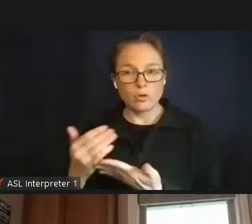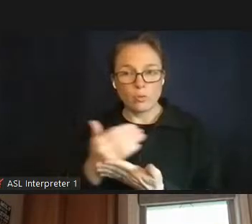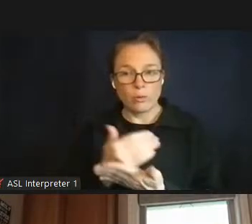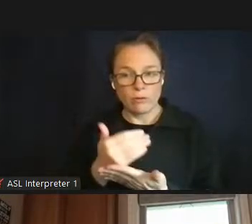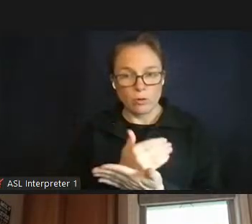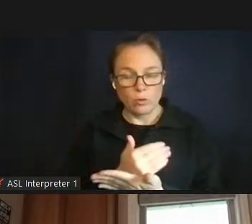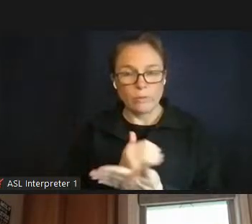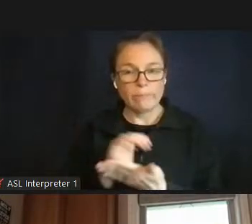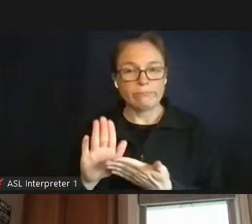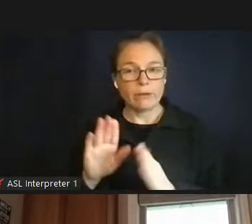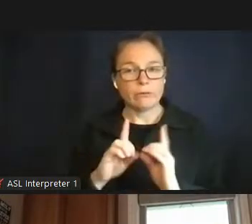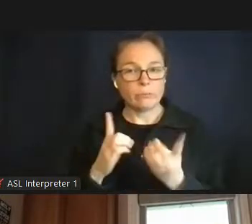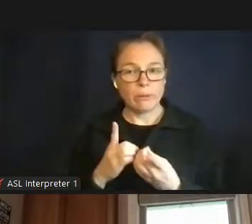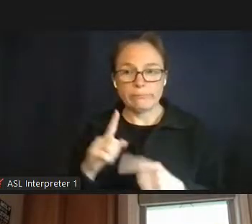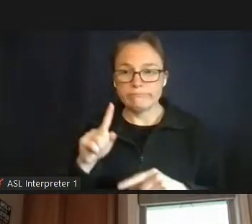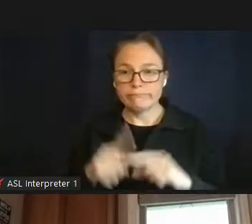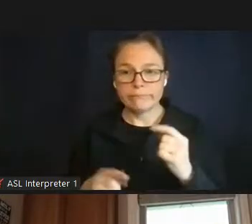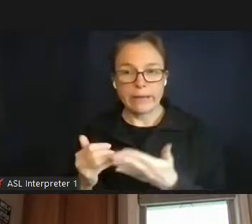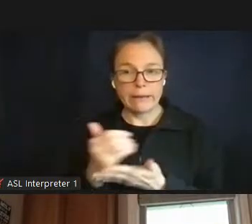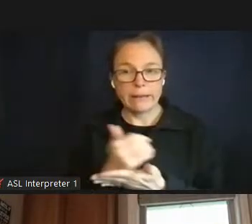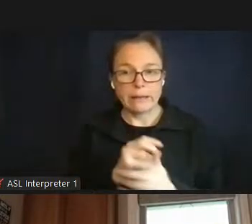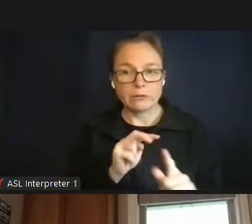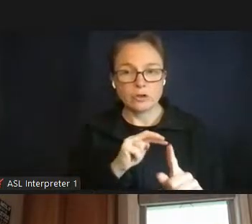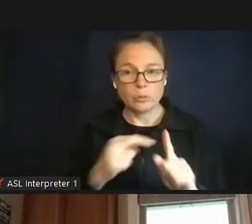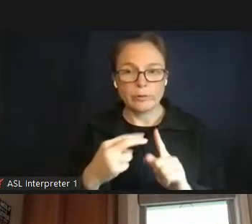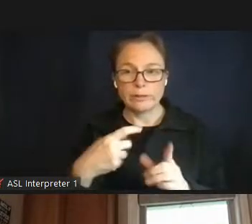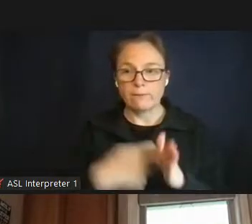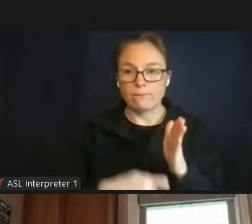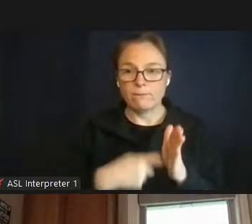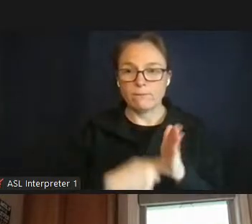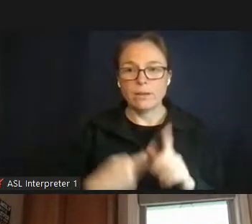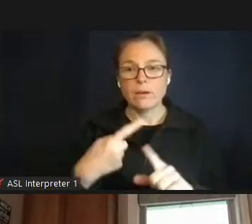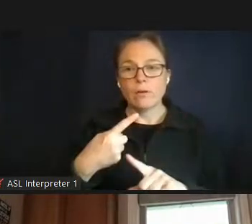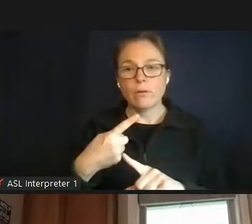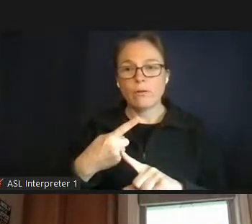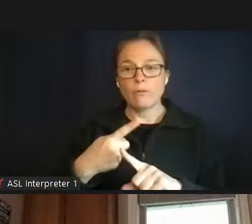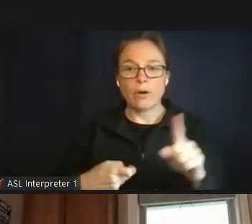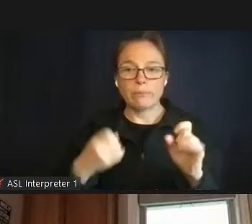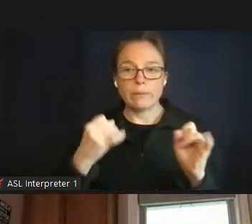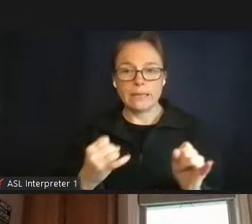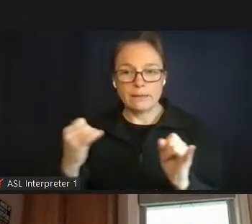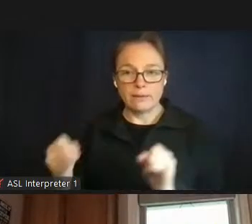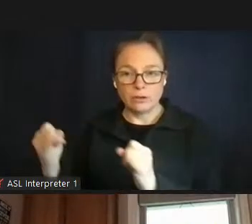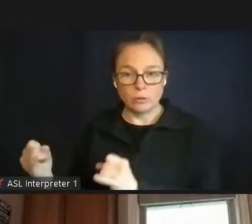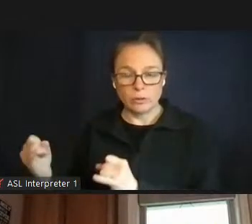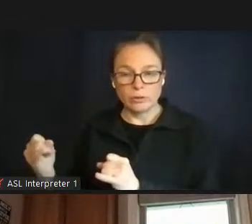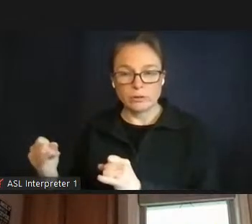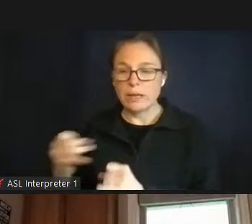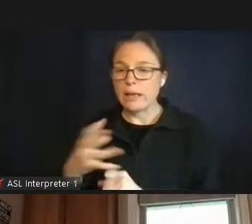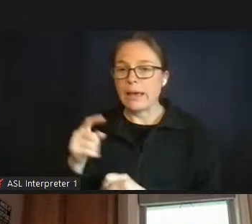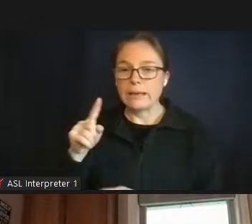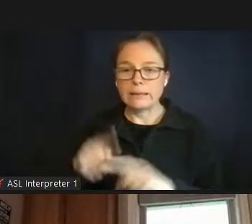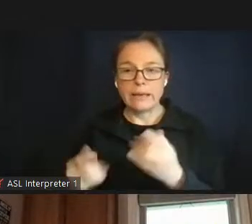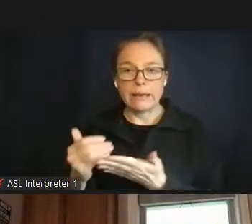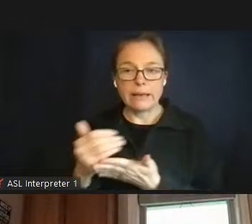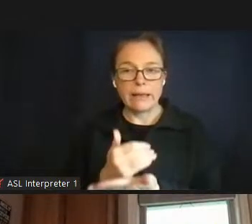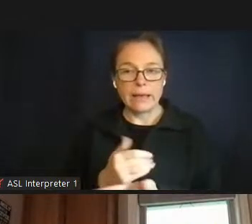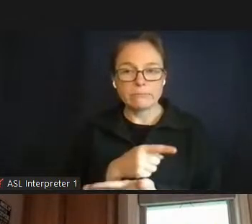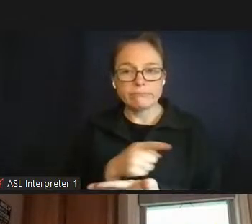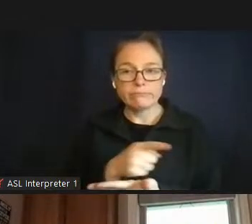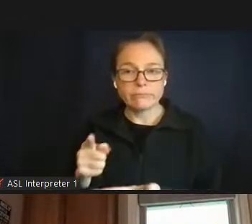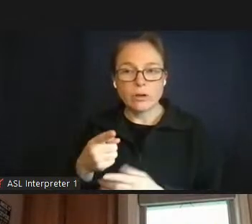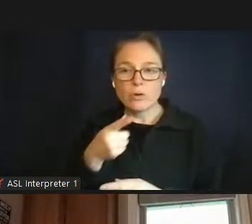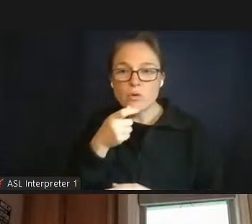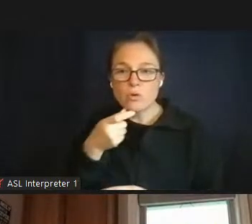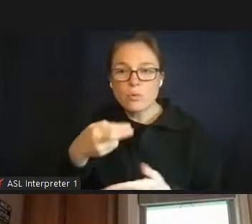department is no longer able to collect supervision fees from justice-involved individuals, nor those that have been referred to the